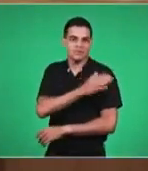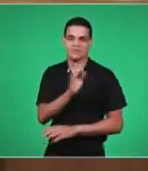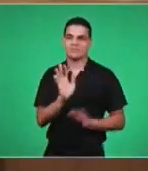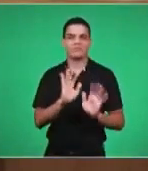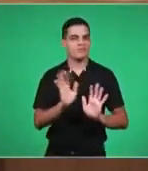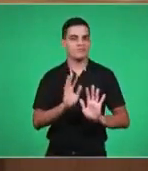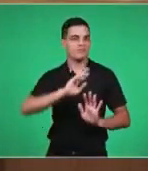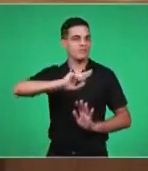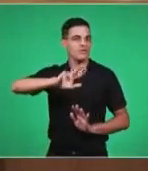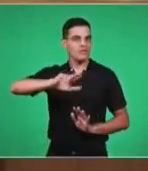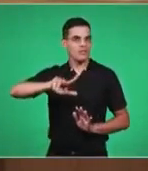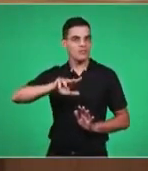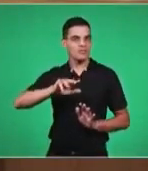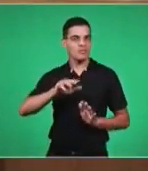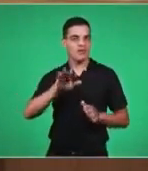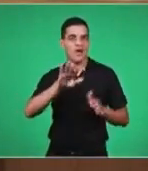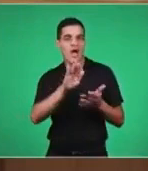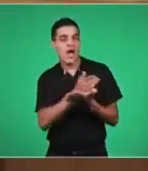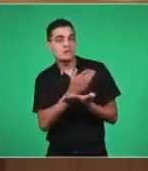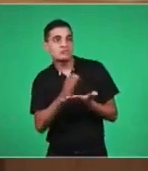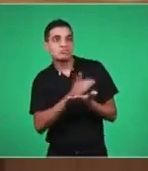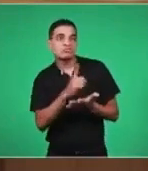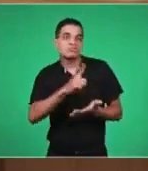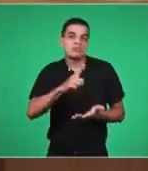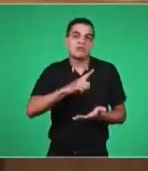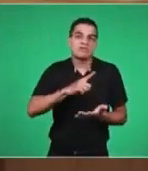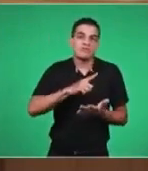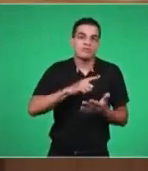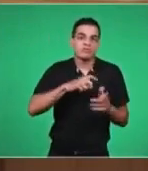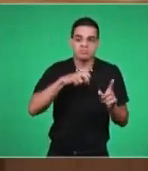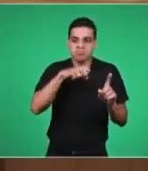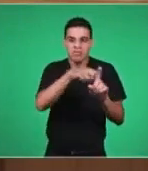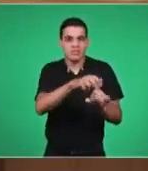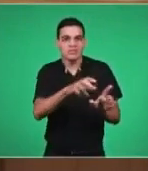So these are people who have difficulty in their walk.